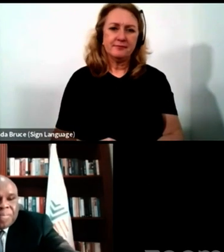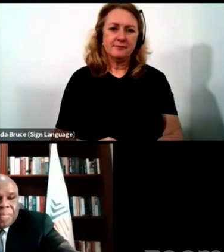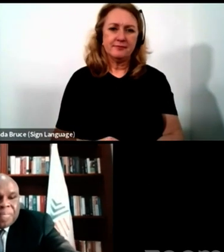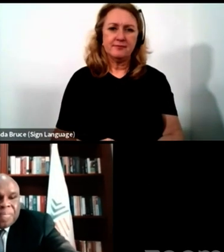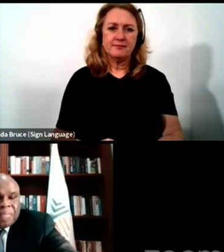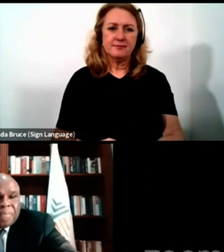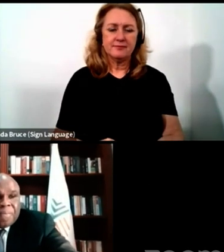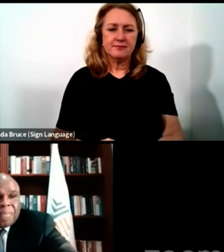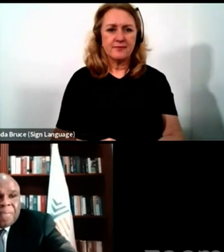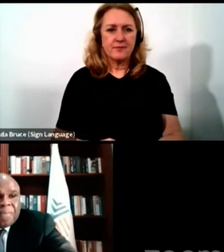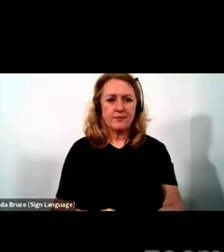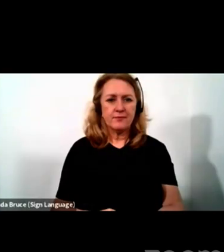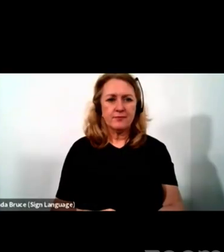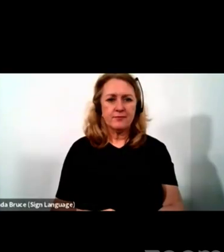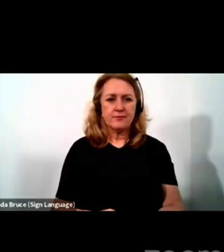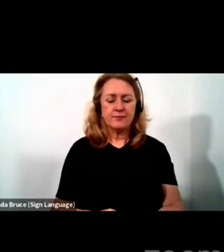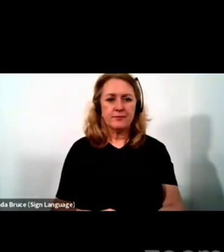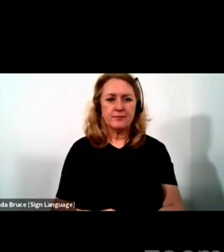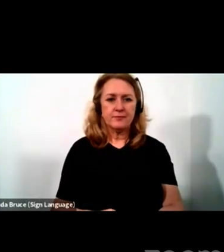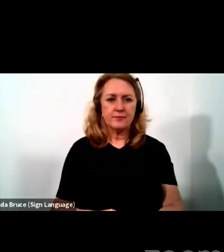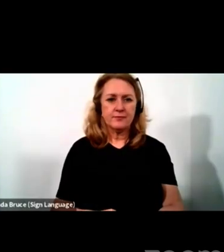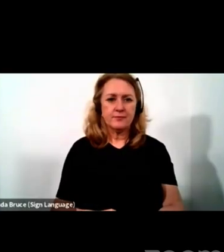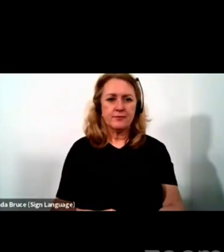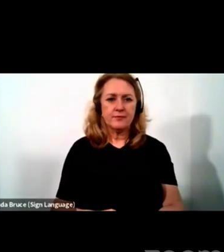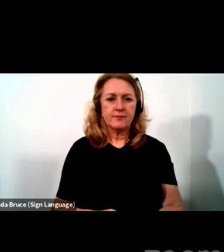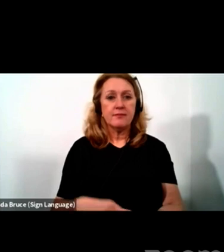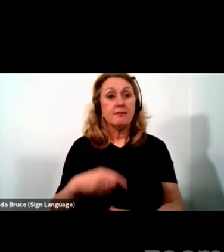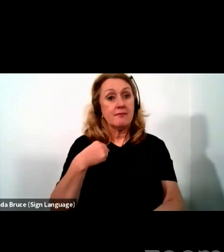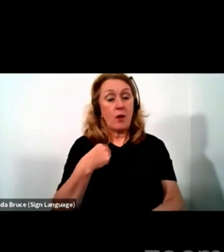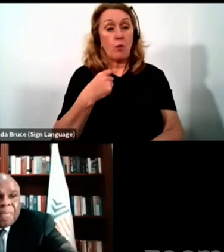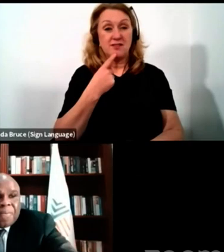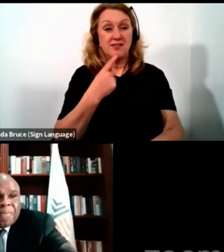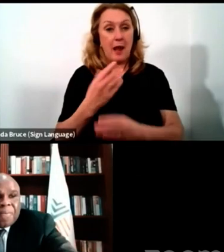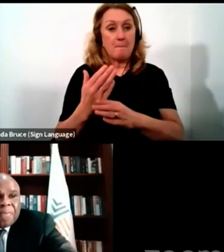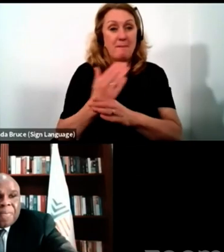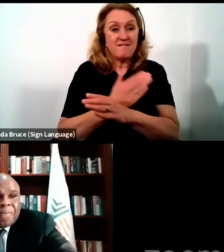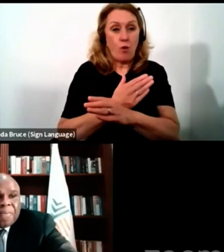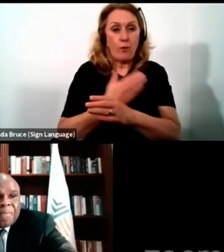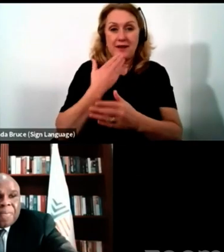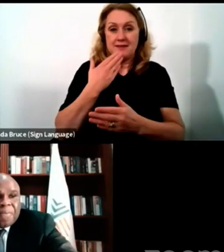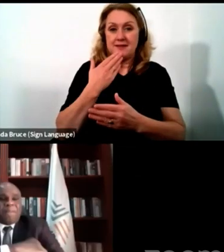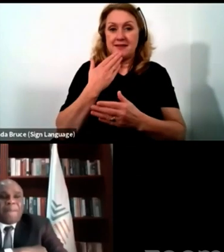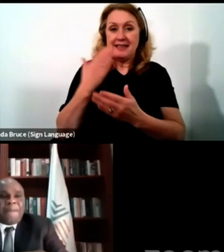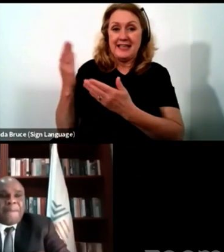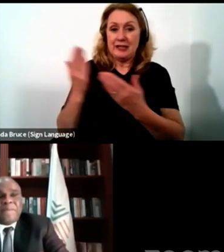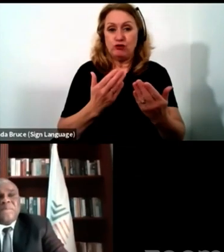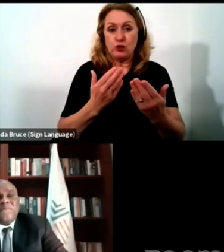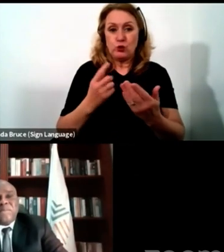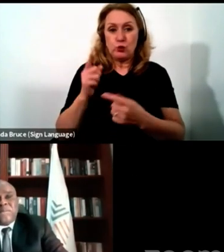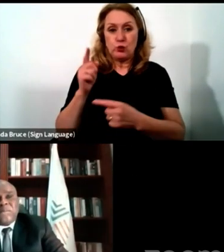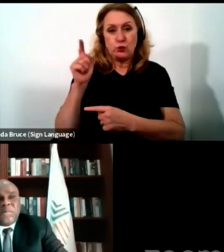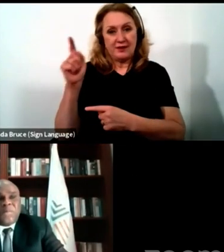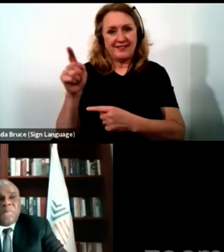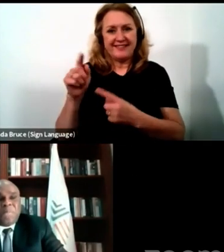I wanted to begin, before I introduce Her Excellency, by explaining that because